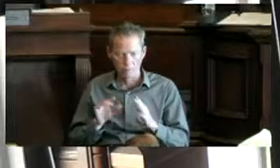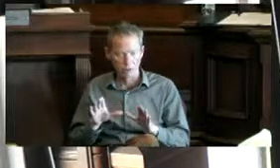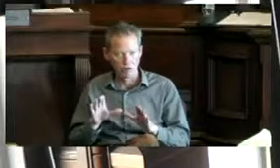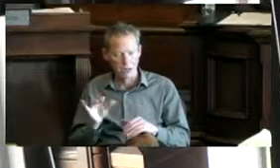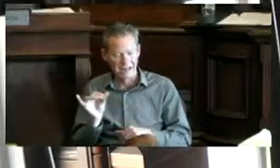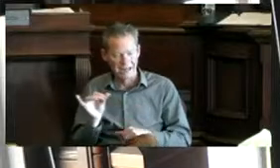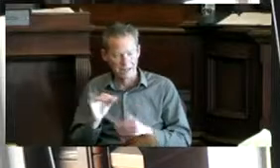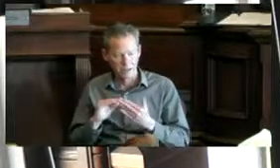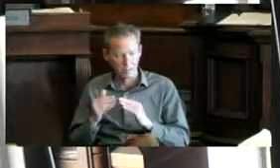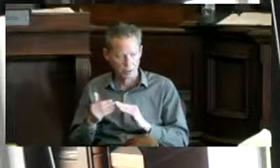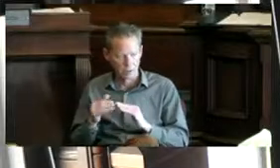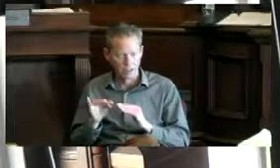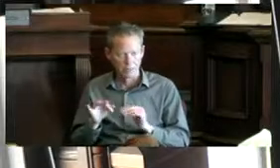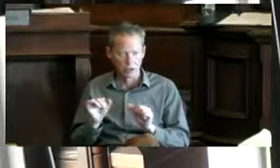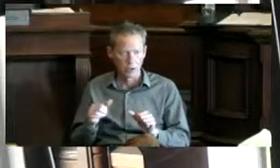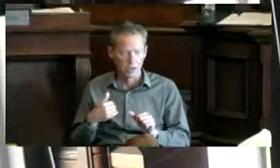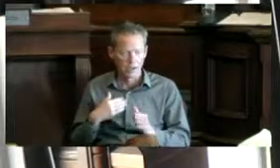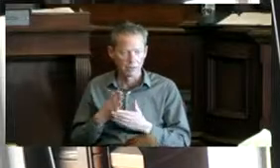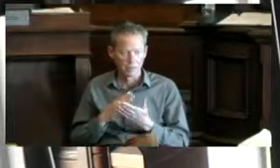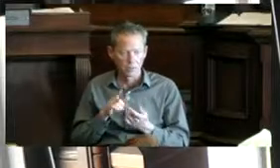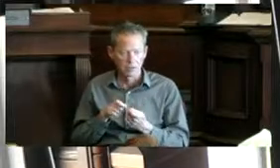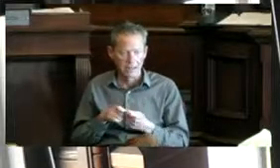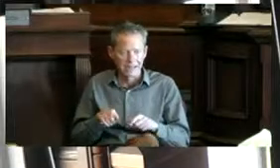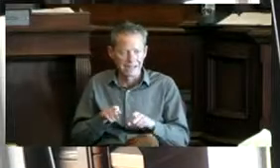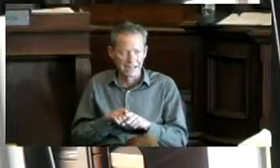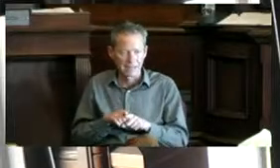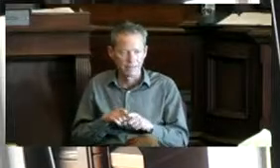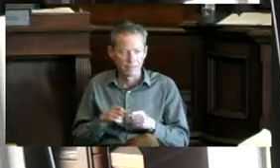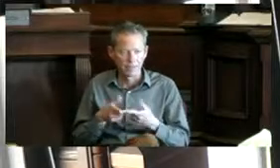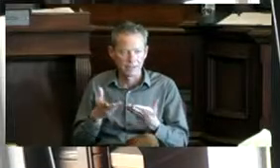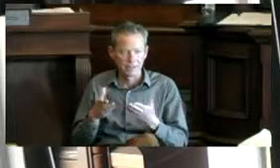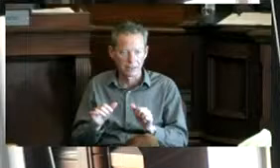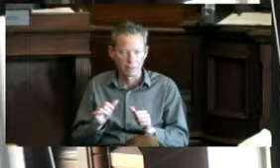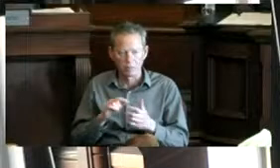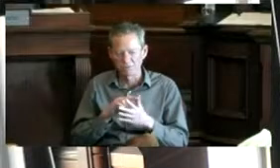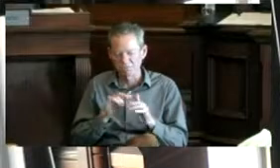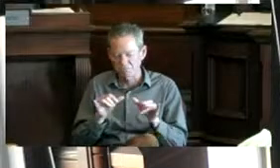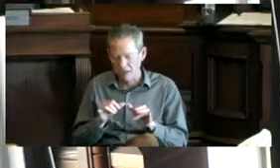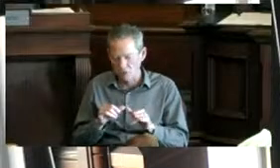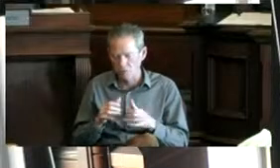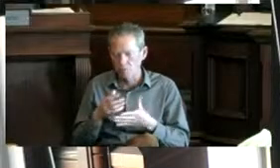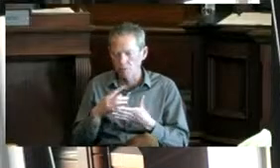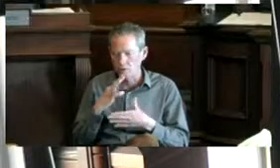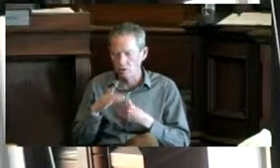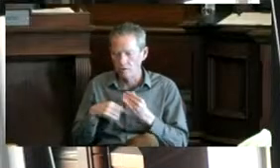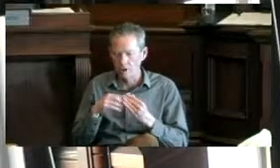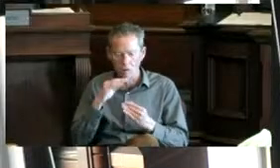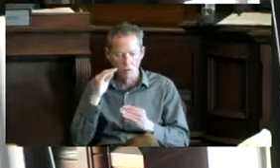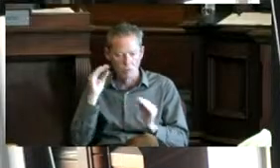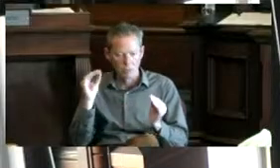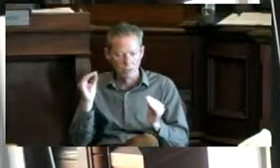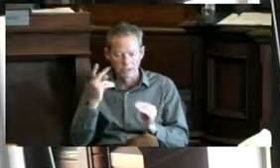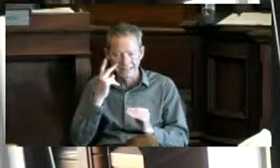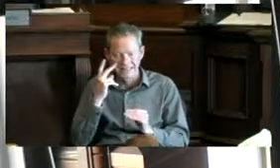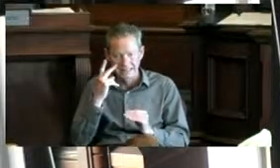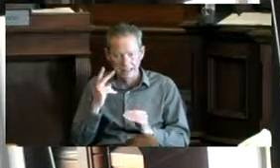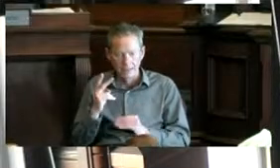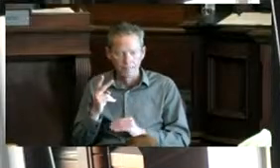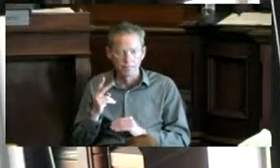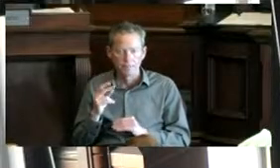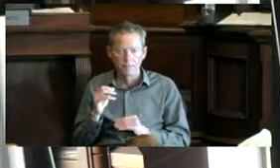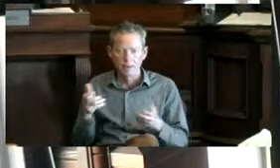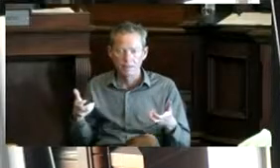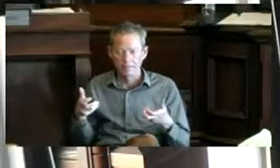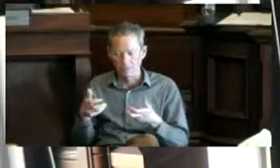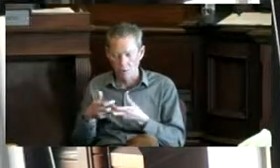a community, we could have some of those exact same deliverables when we're talking about homelessness, to see if